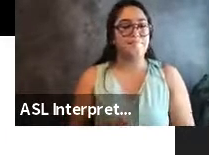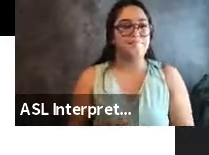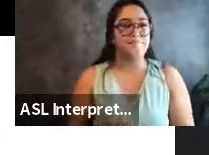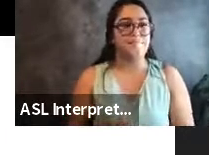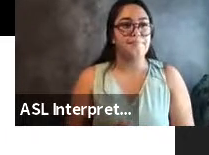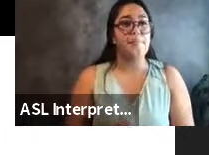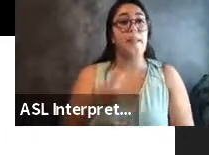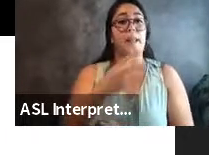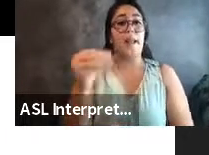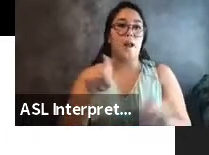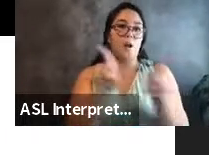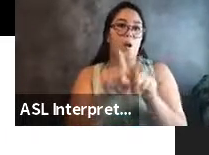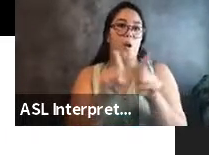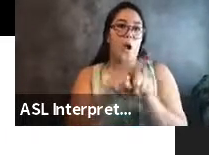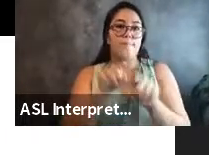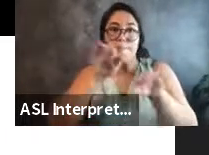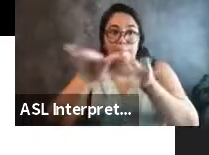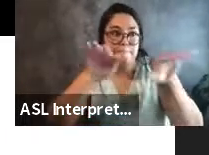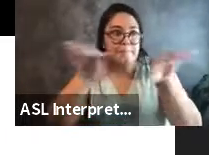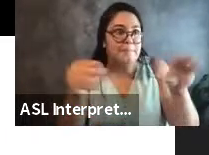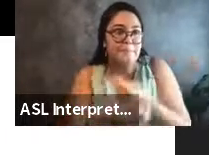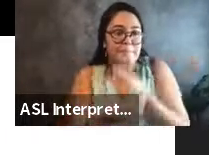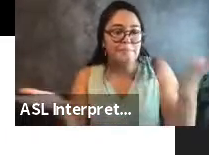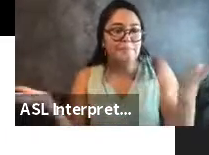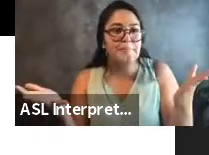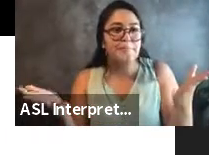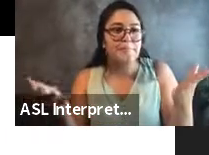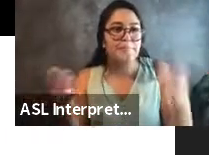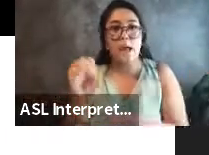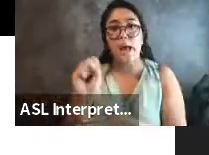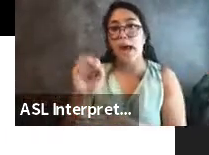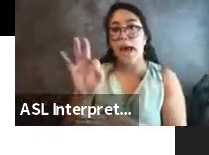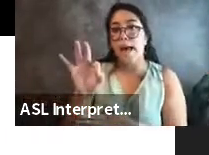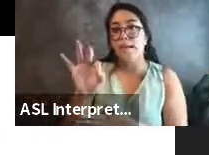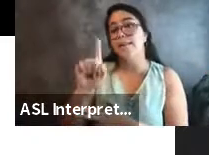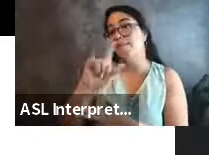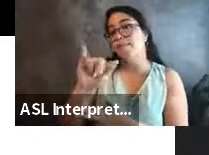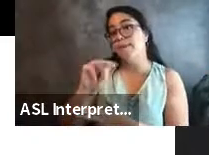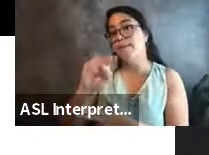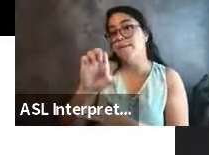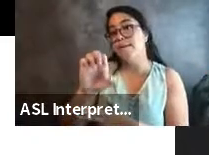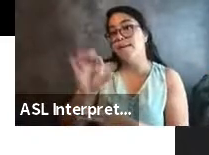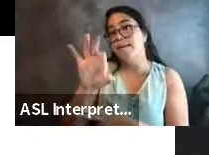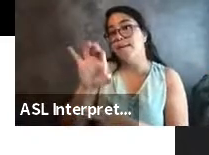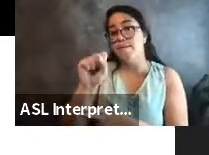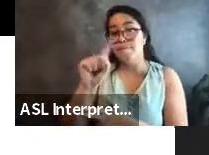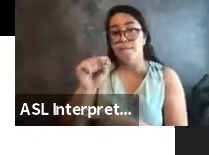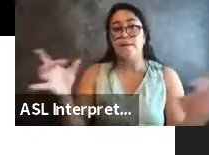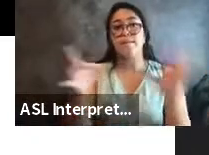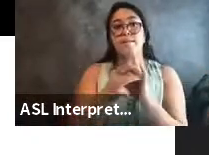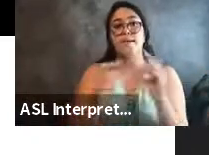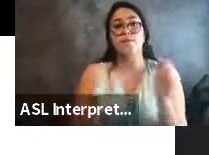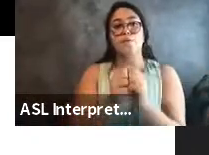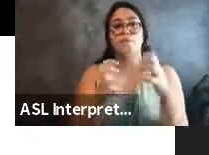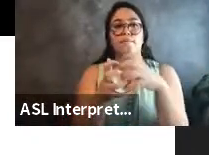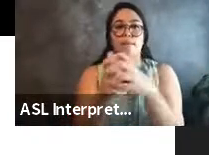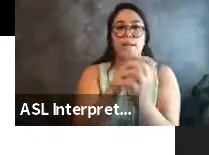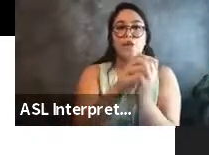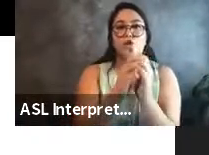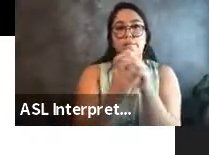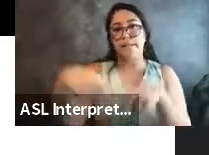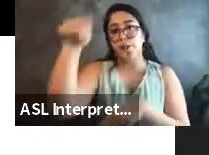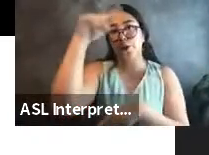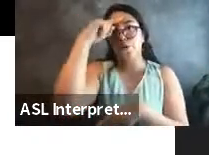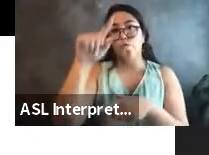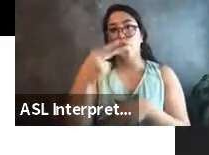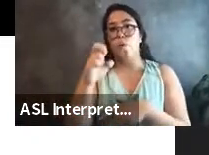And also remind everyone that SFZinefest is a member of Intersection for the Arts. Intersection for the